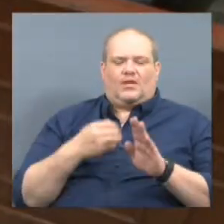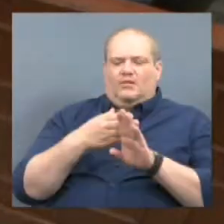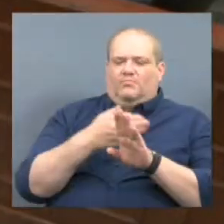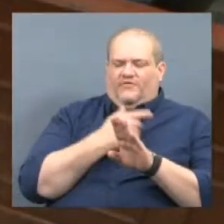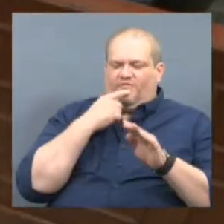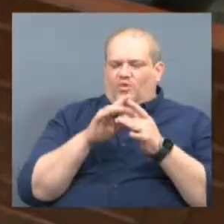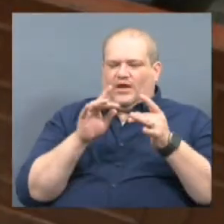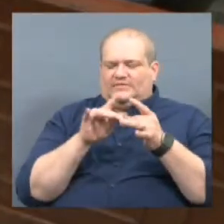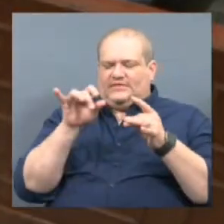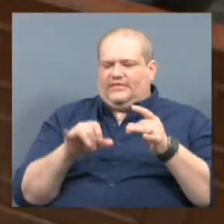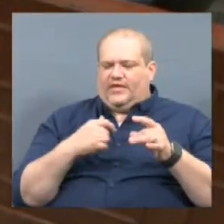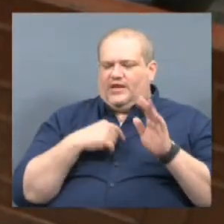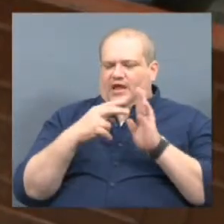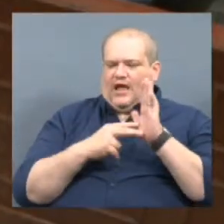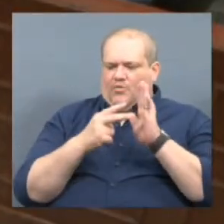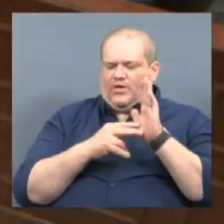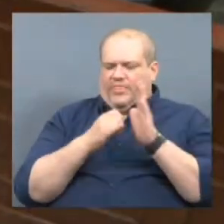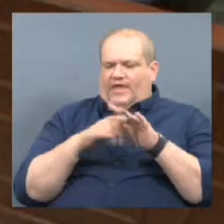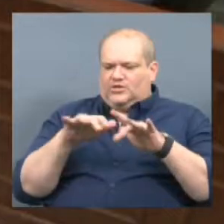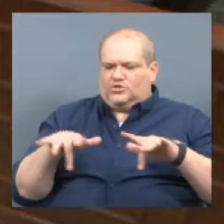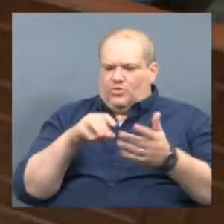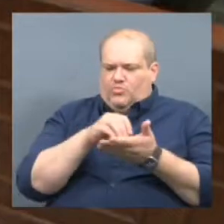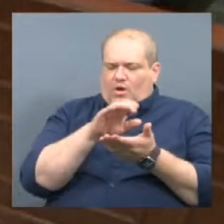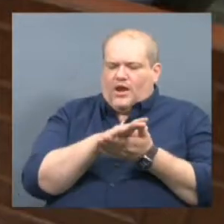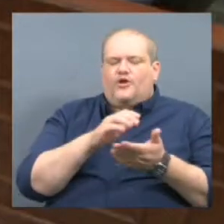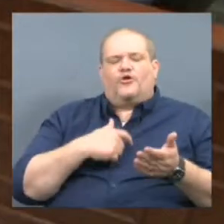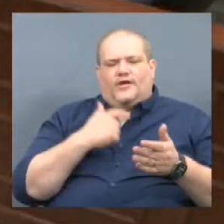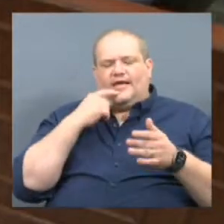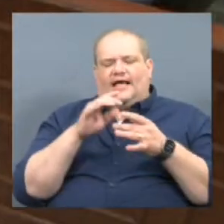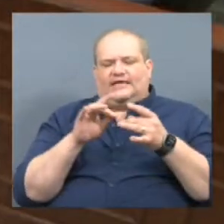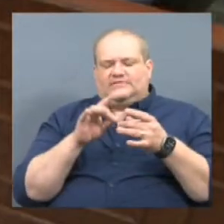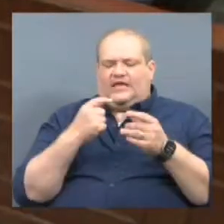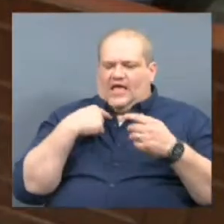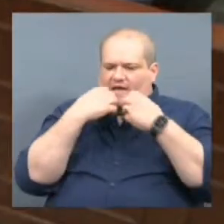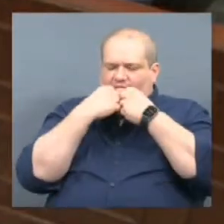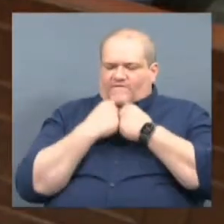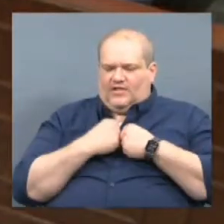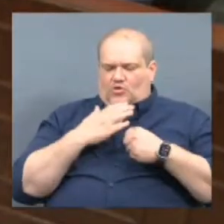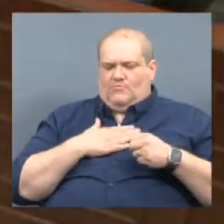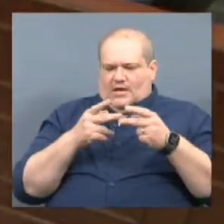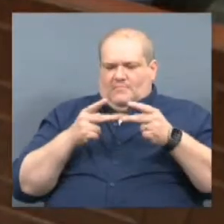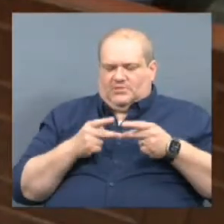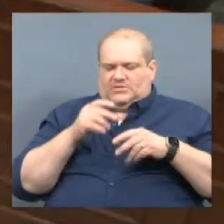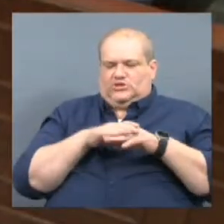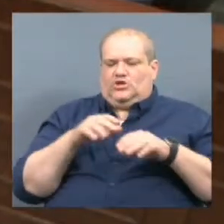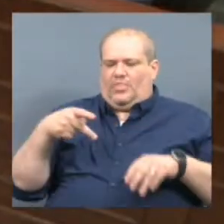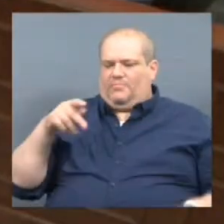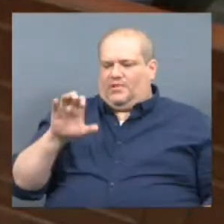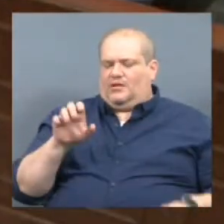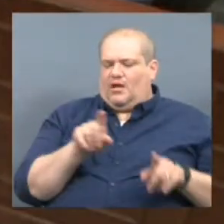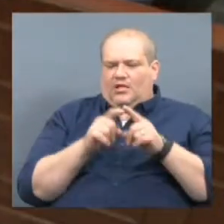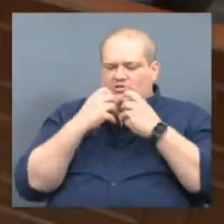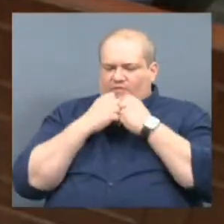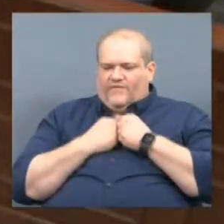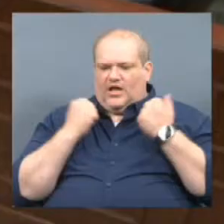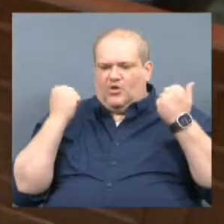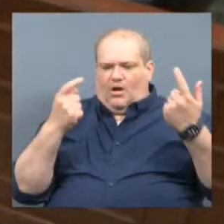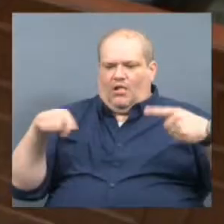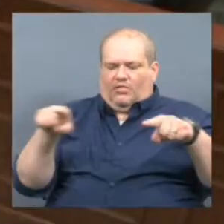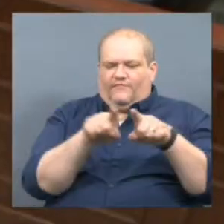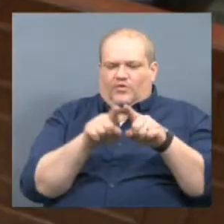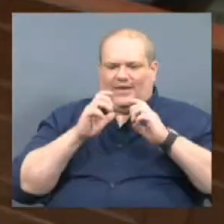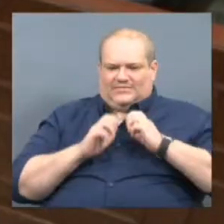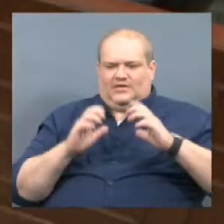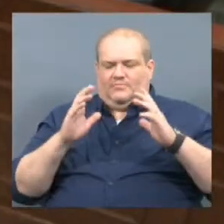Before I say this, I read this into the record, I do want to say that I value my position on the Planning Commission. I also value you all as